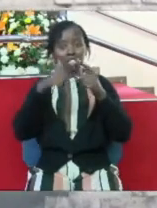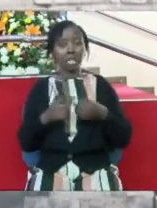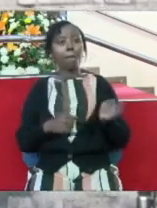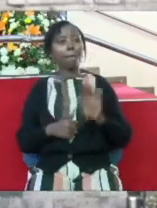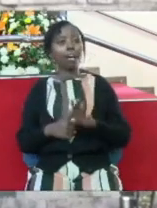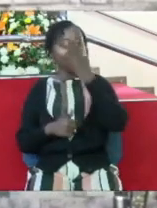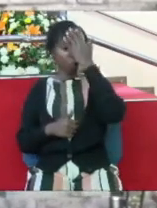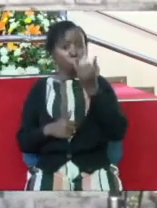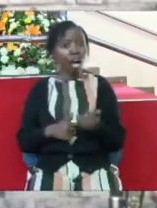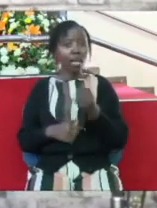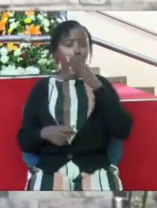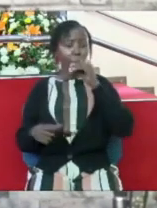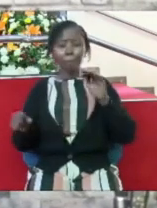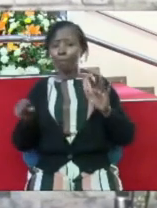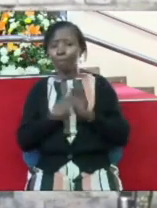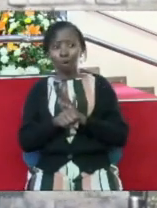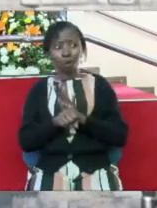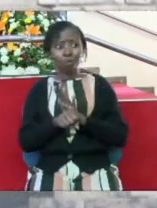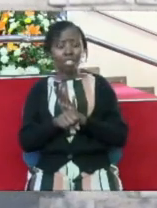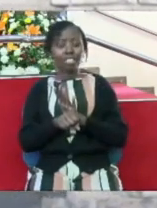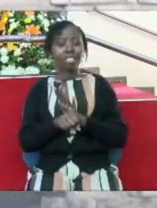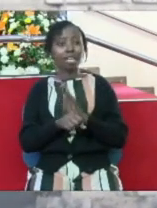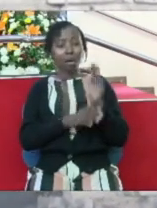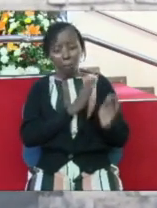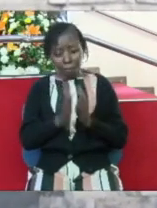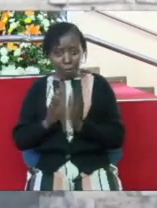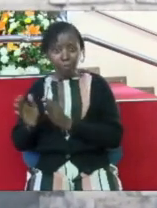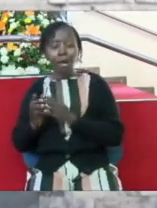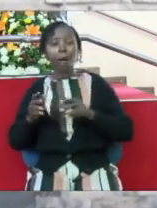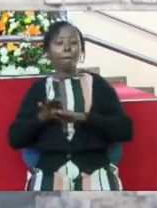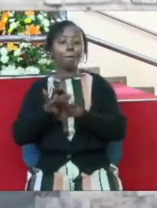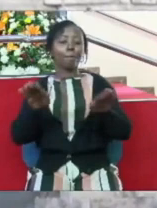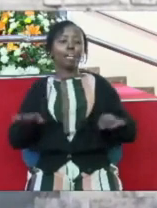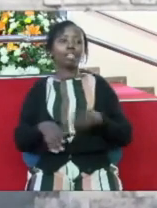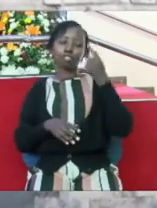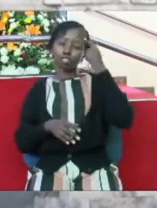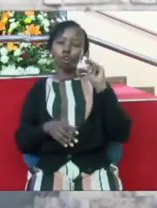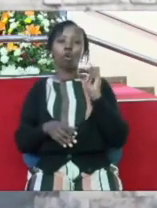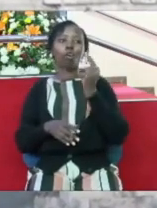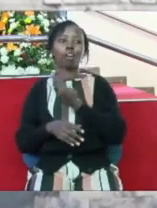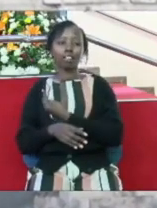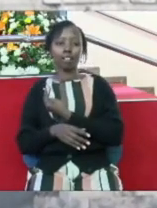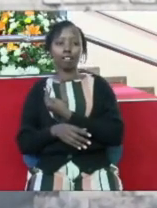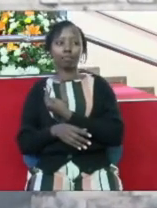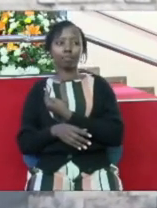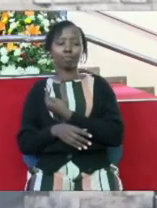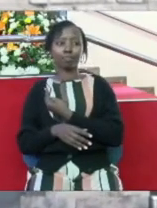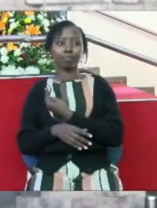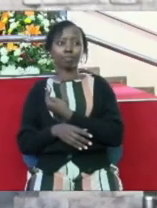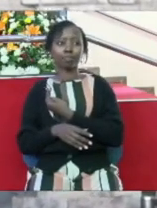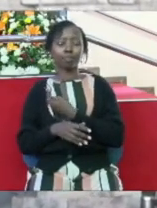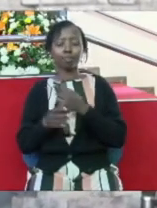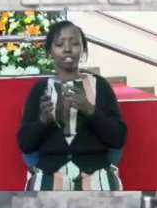promised that he was going to prepare a place for us. Anarejea kwa sababu aliahidi anaenda kuandaa makao kwa ajili yetu. According to the book